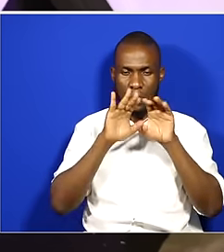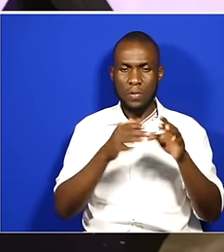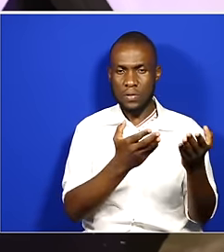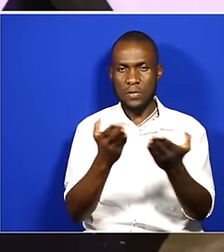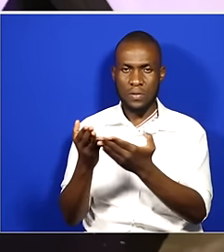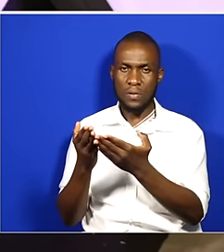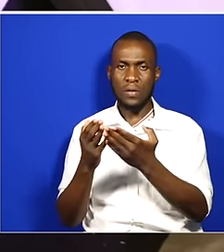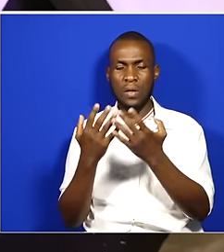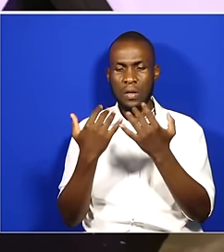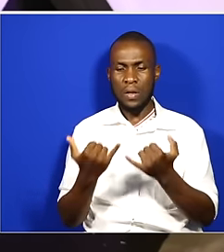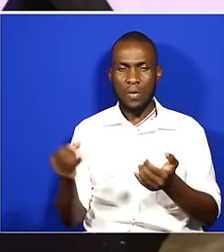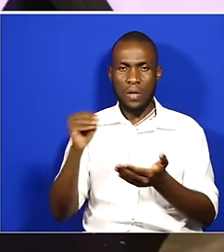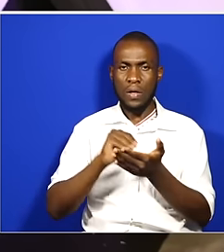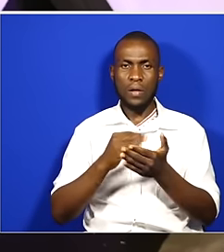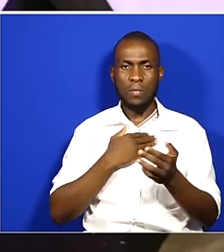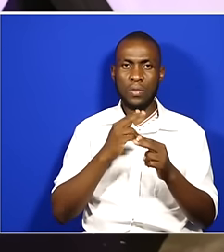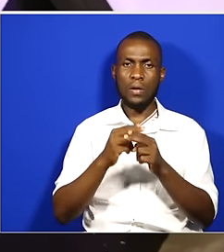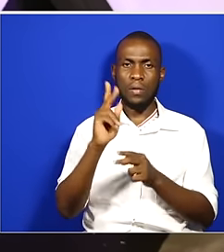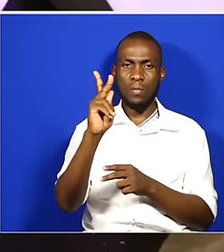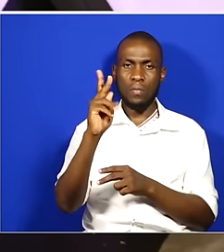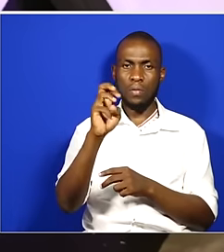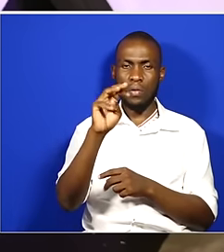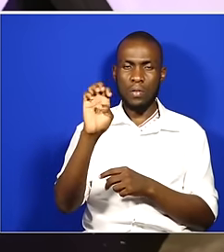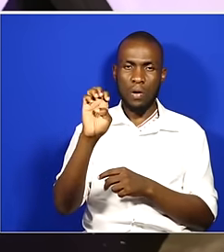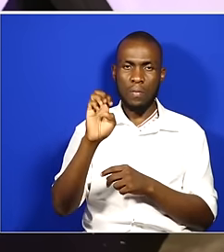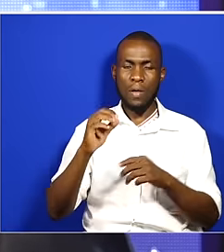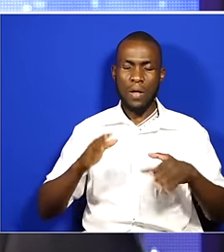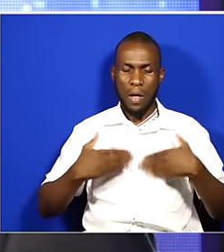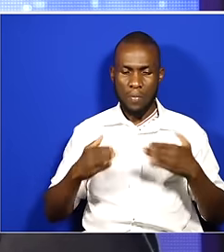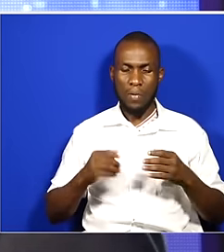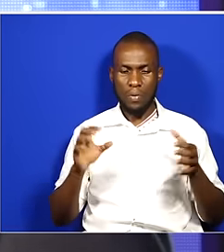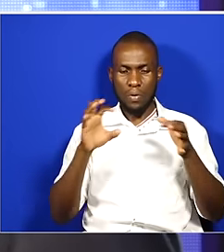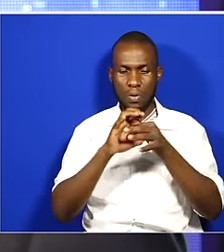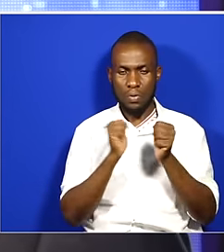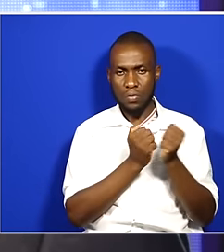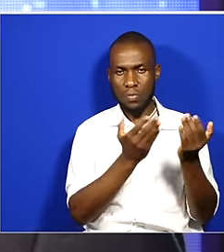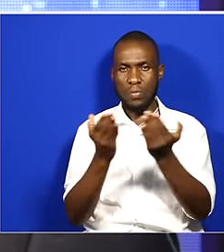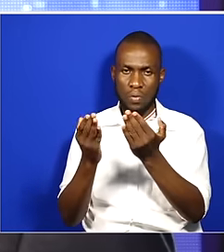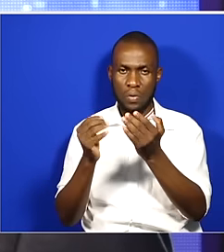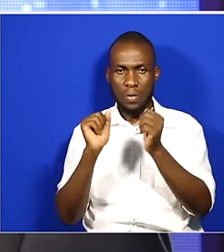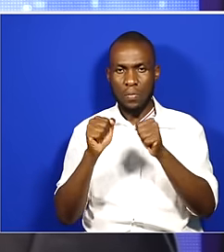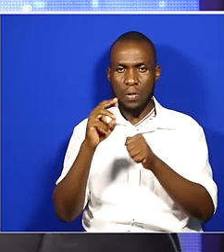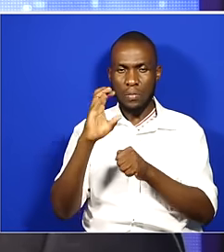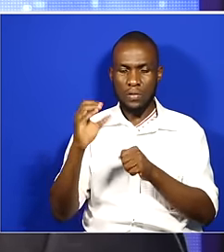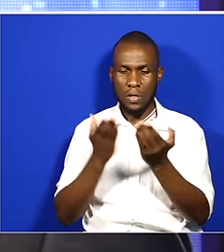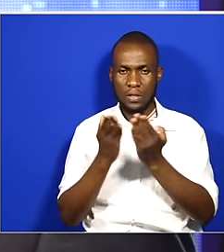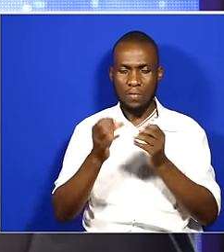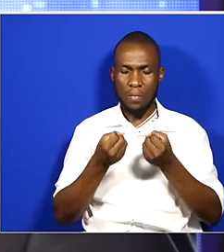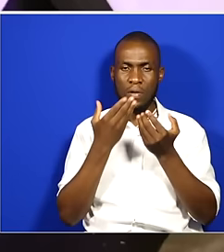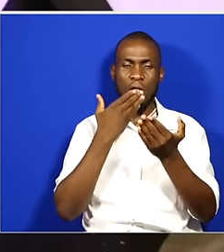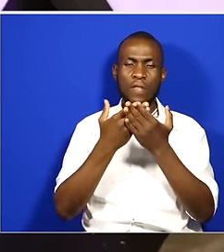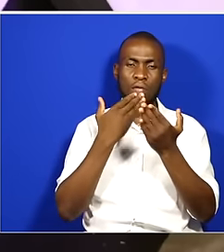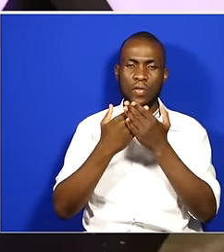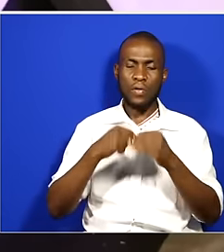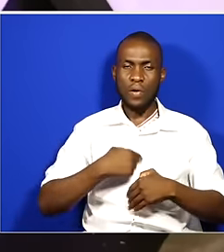bless you. So once again, my name is Kwame Rubadiri. It's been an absolute joy to be with you and to moderate the service today. Many thanks